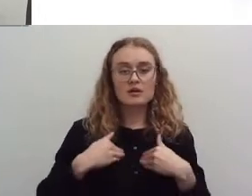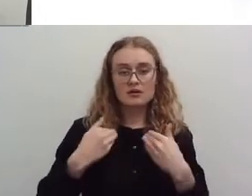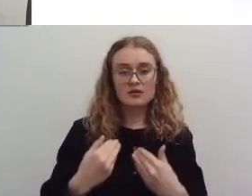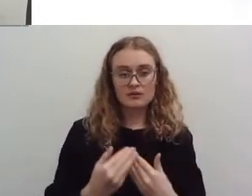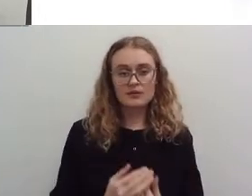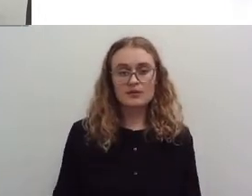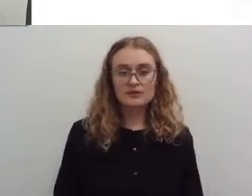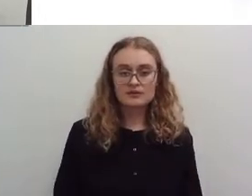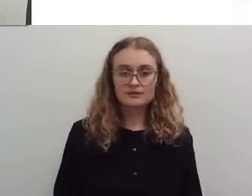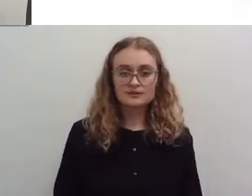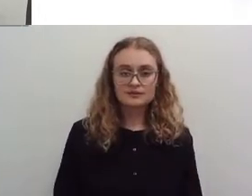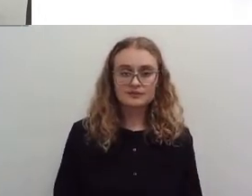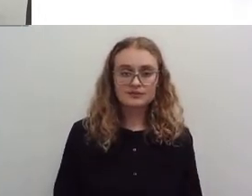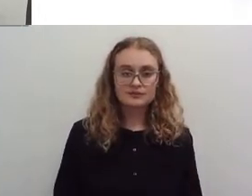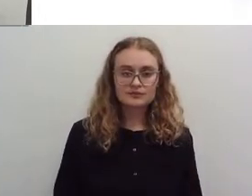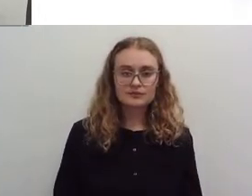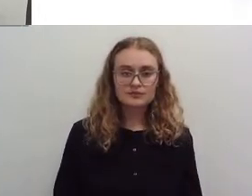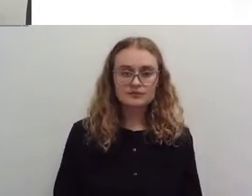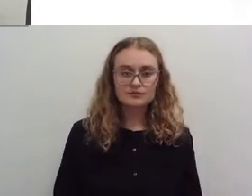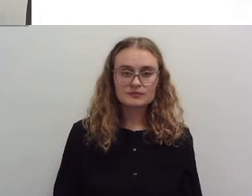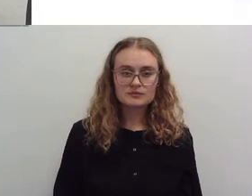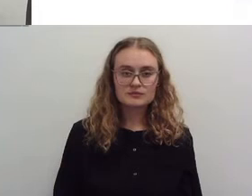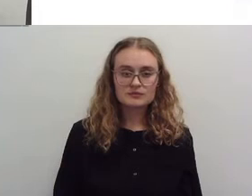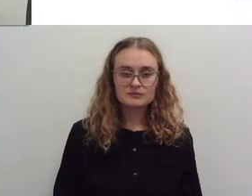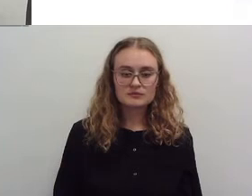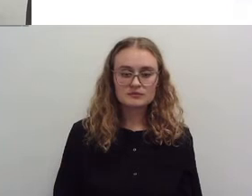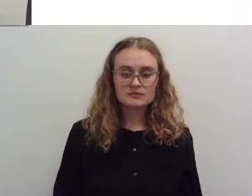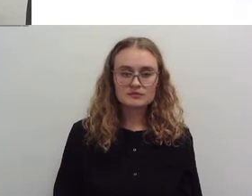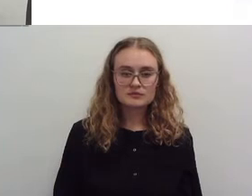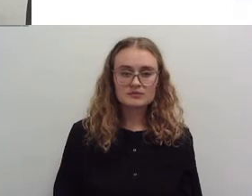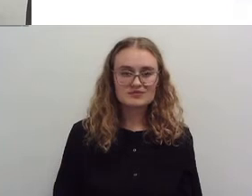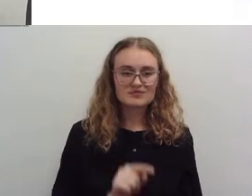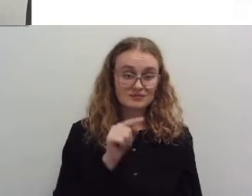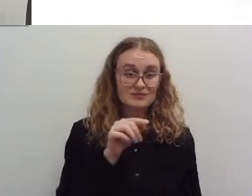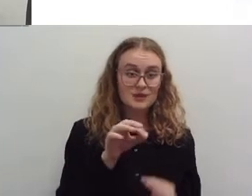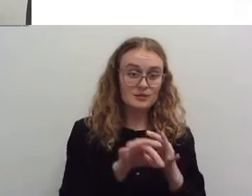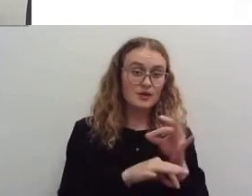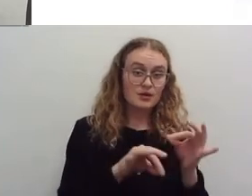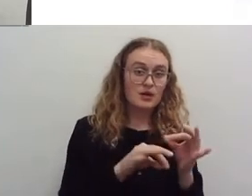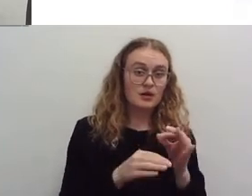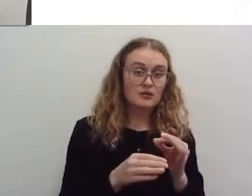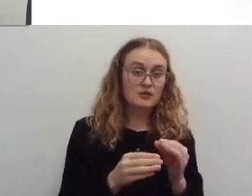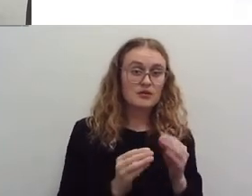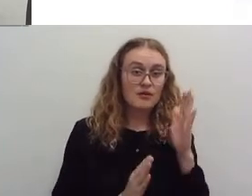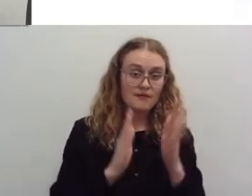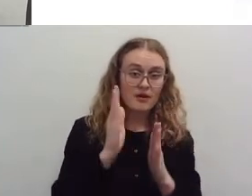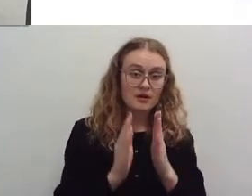final conference for the project. Right now, it's scheduled for June 27th,